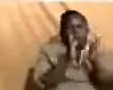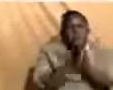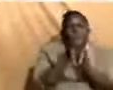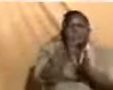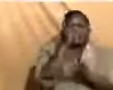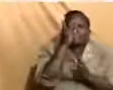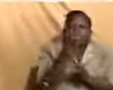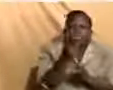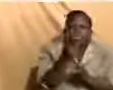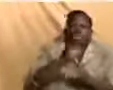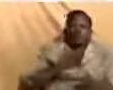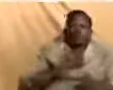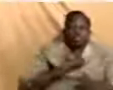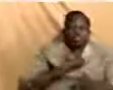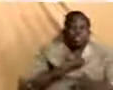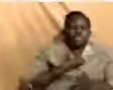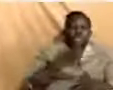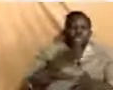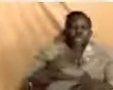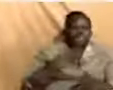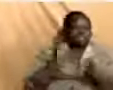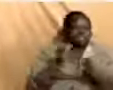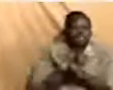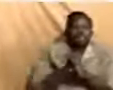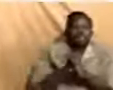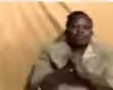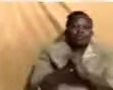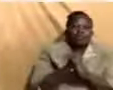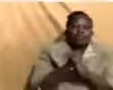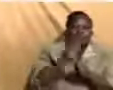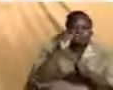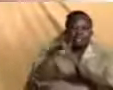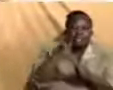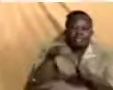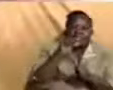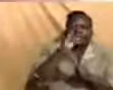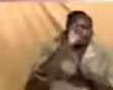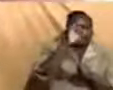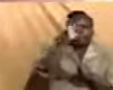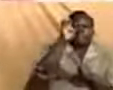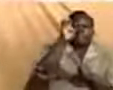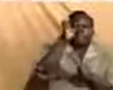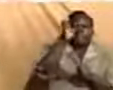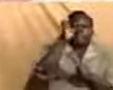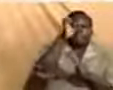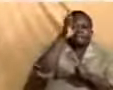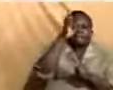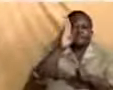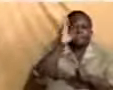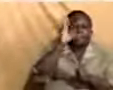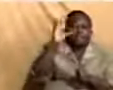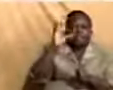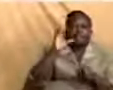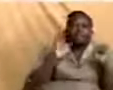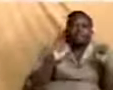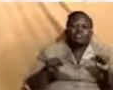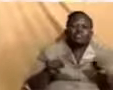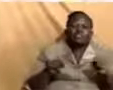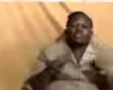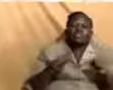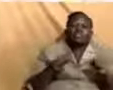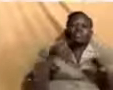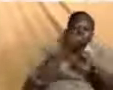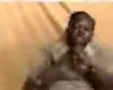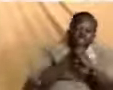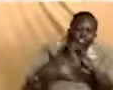on that particular score, I will not fault the IEBC. If I want to fault anybody, I will fault the people who are responsible